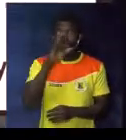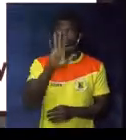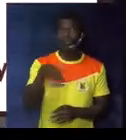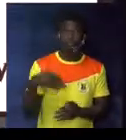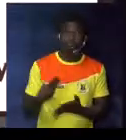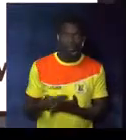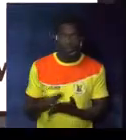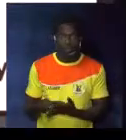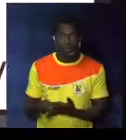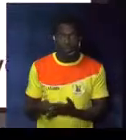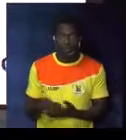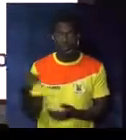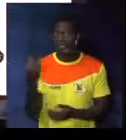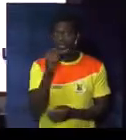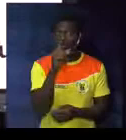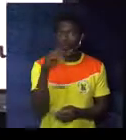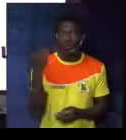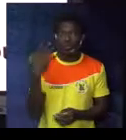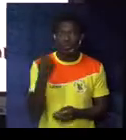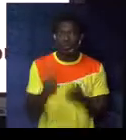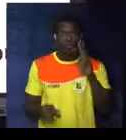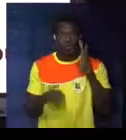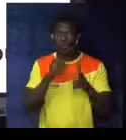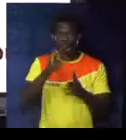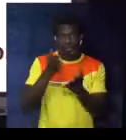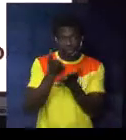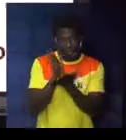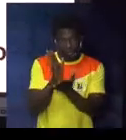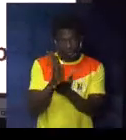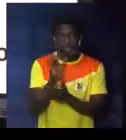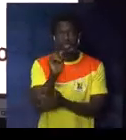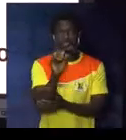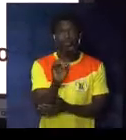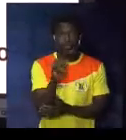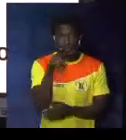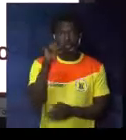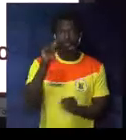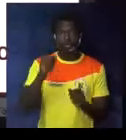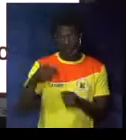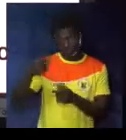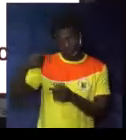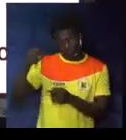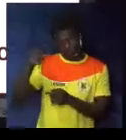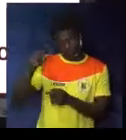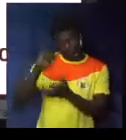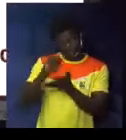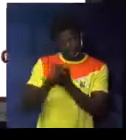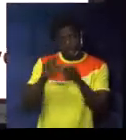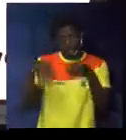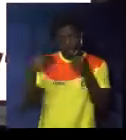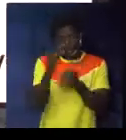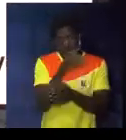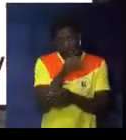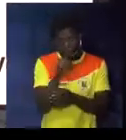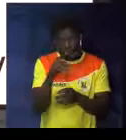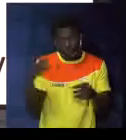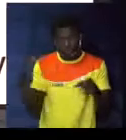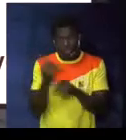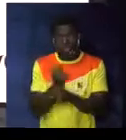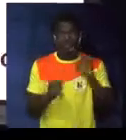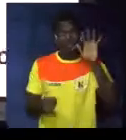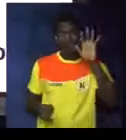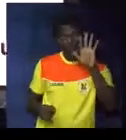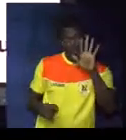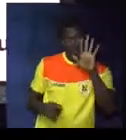stole your money. Any one of the 2 is correct. So you can mark that. How many of